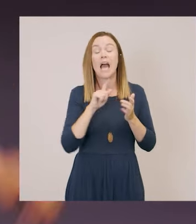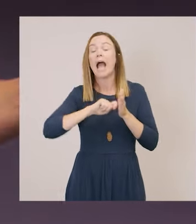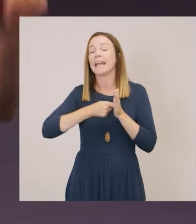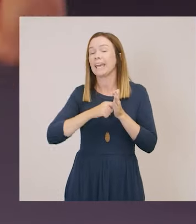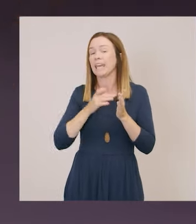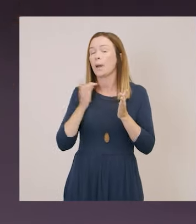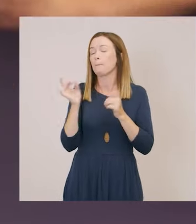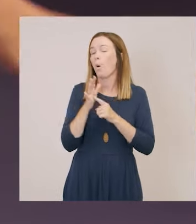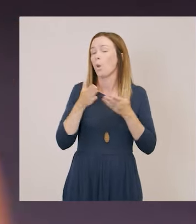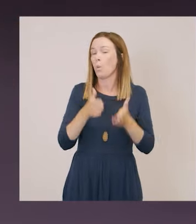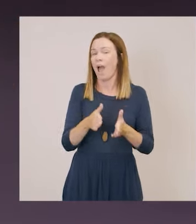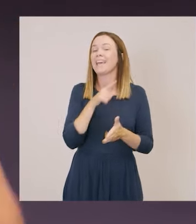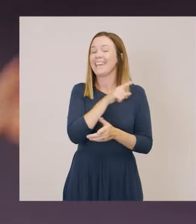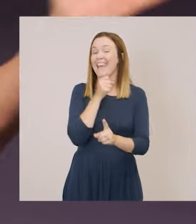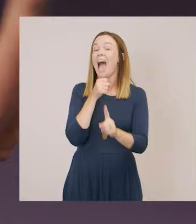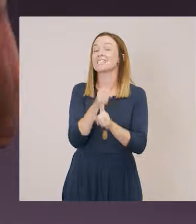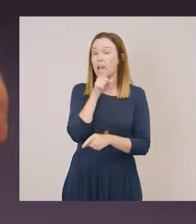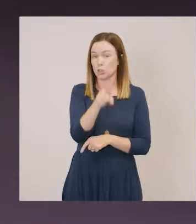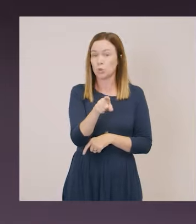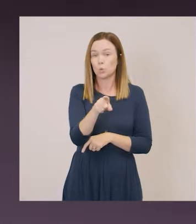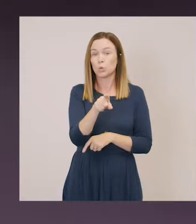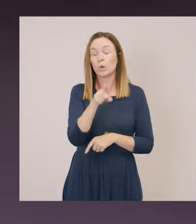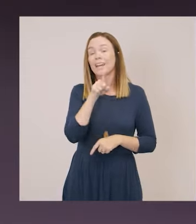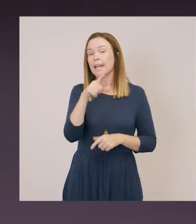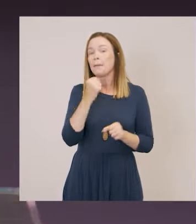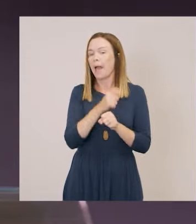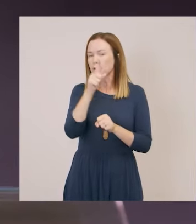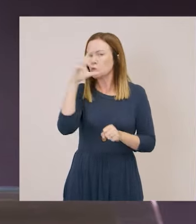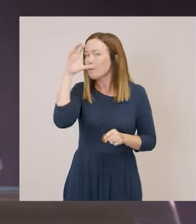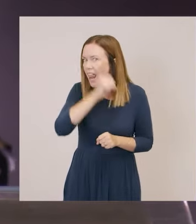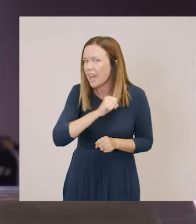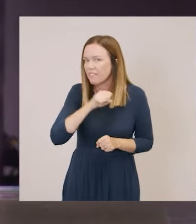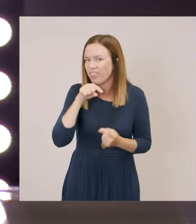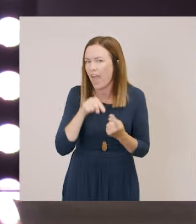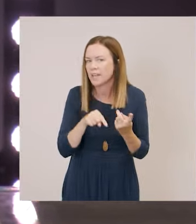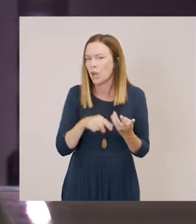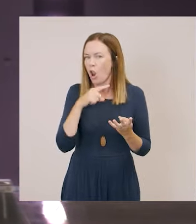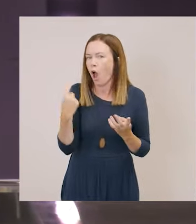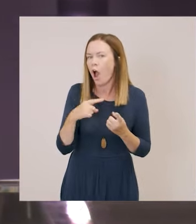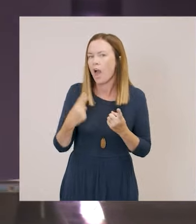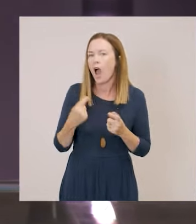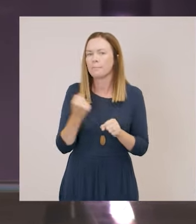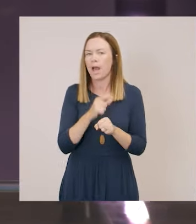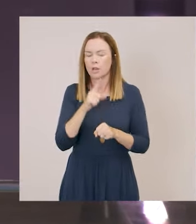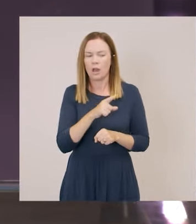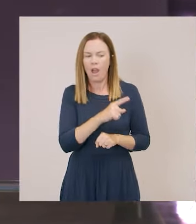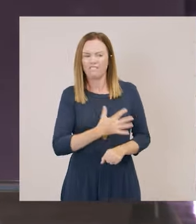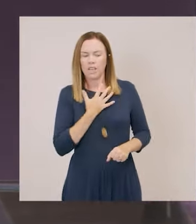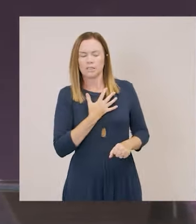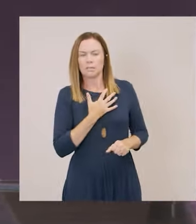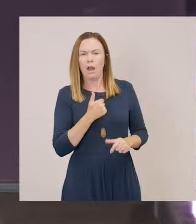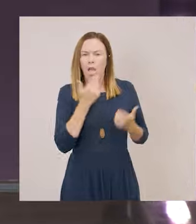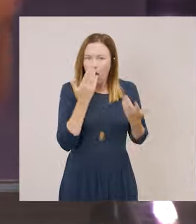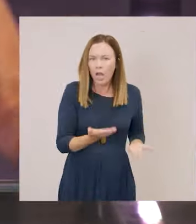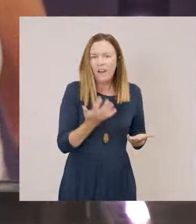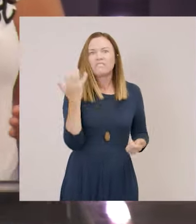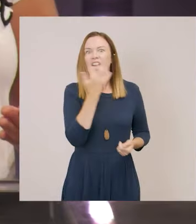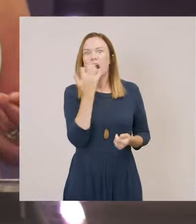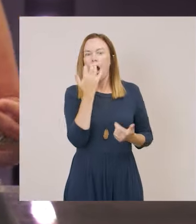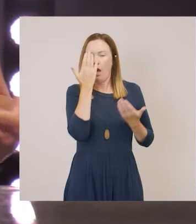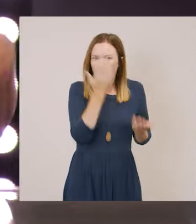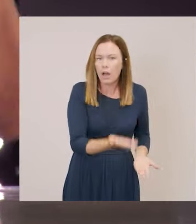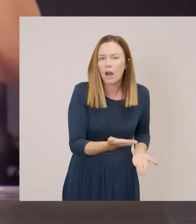attacking you, making you believe that someone thinks something, making you fall for offense and fear and all